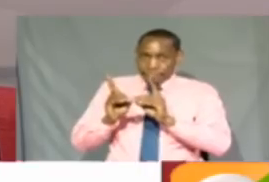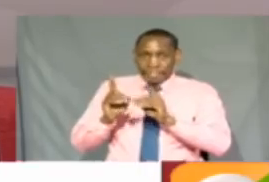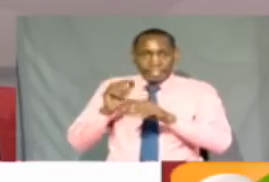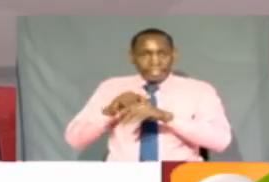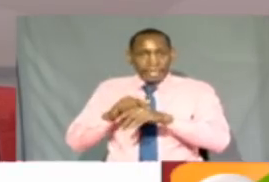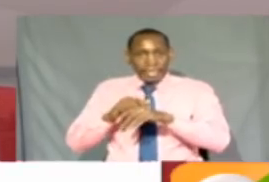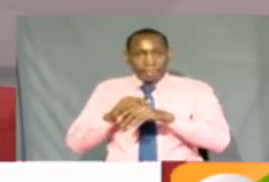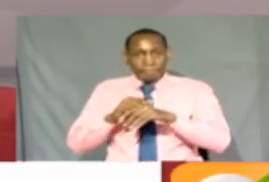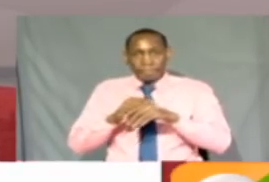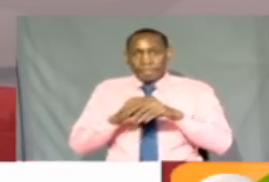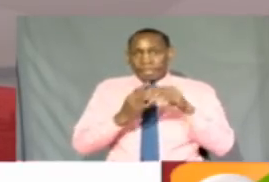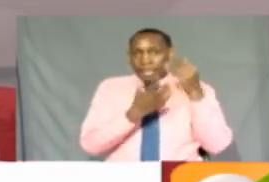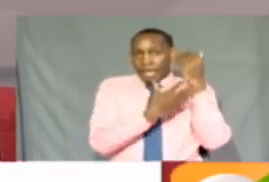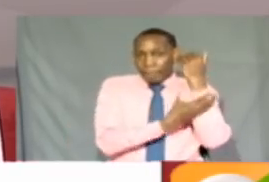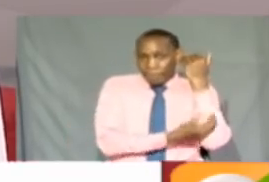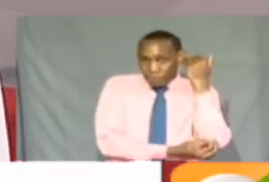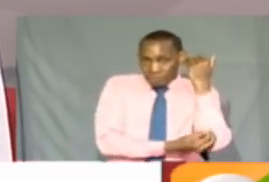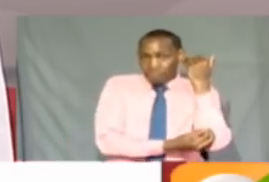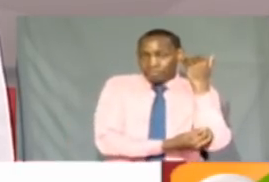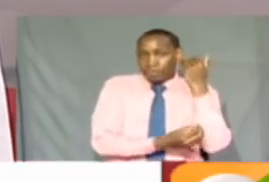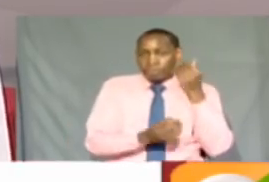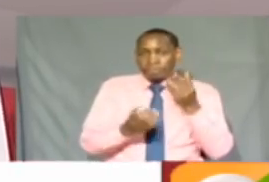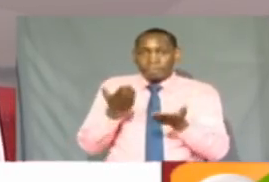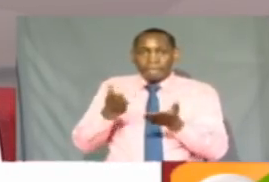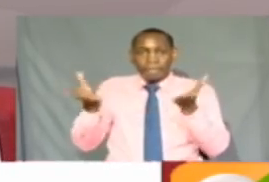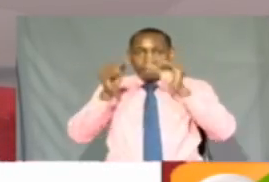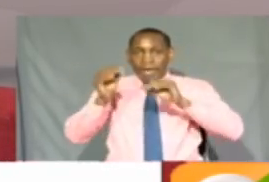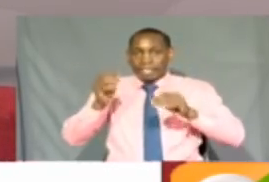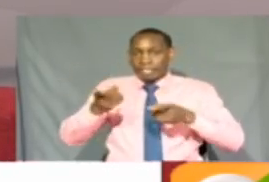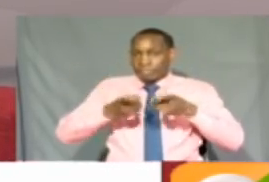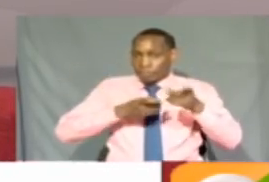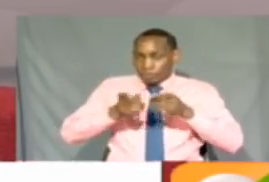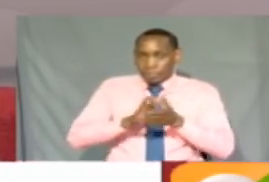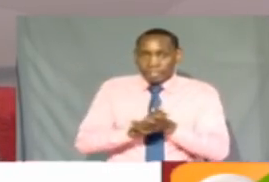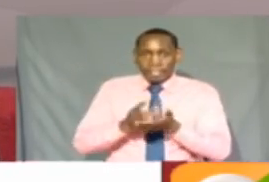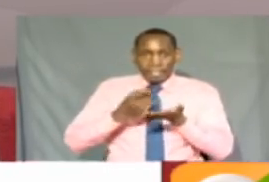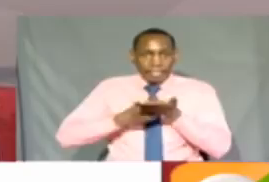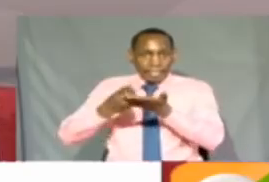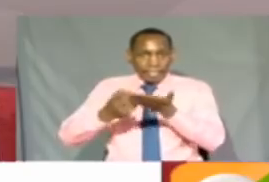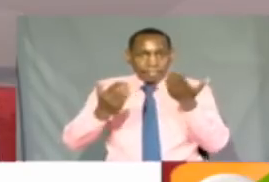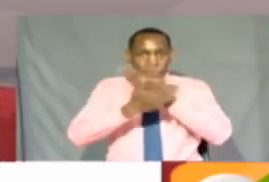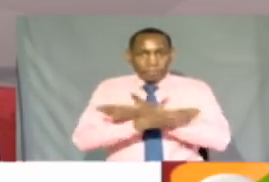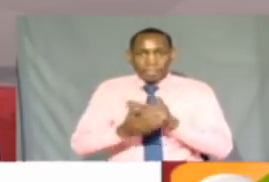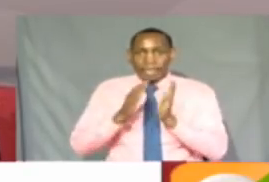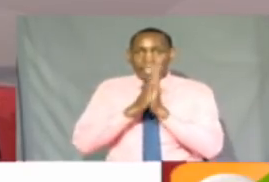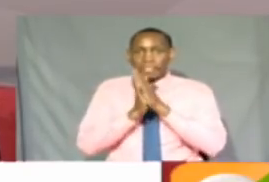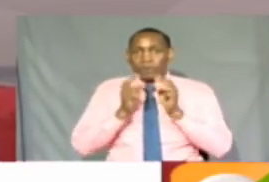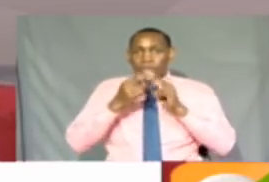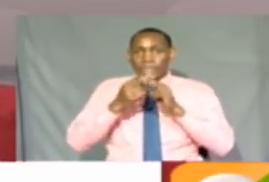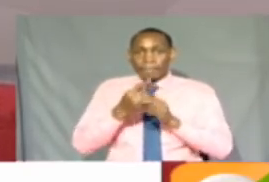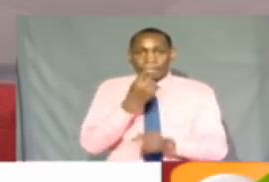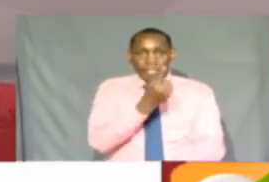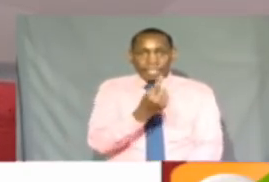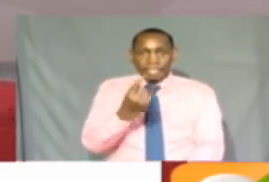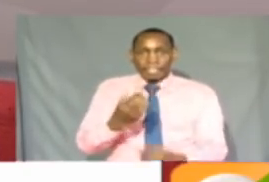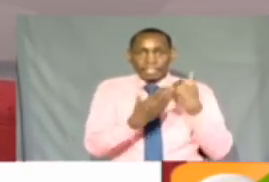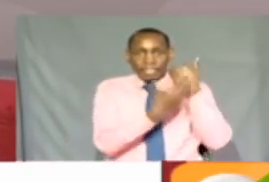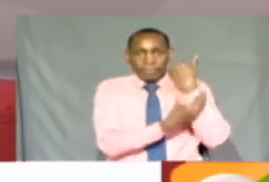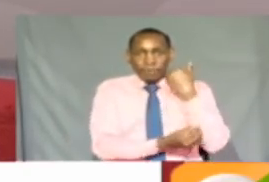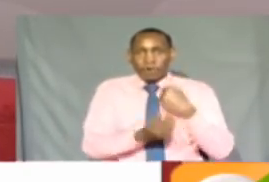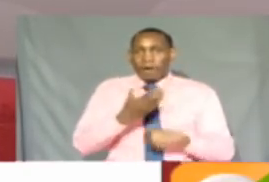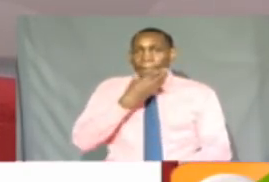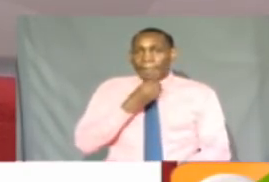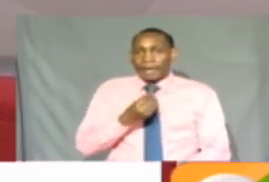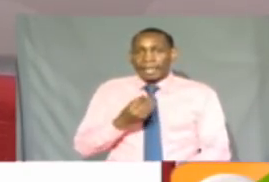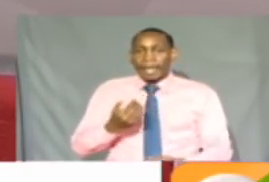broke or on a budget? Well, that's our discussion tonight. The author of an article titled "Every Broke Guy Deserves a